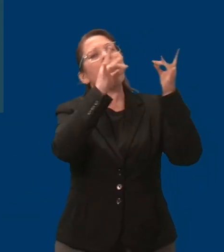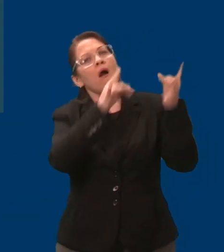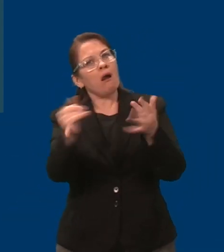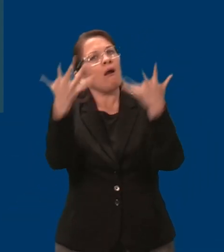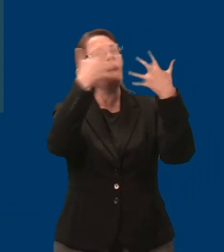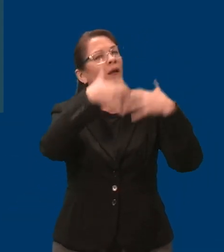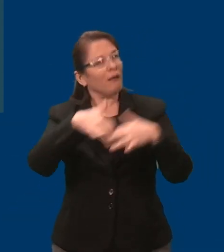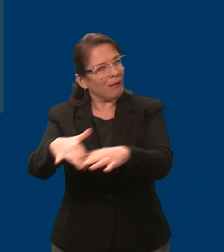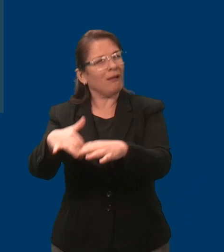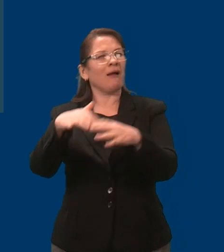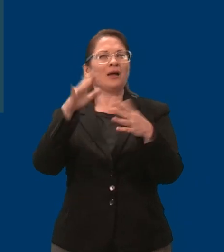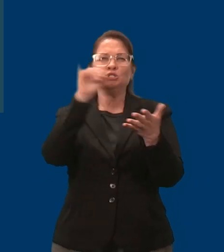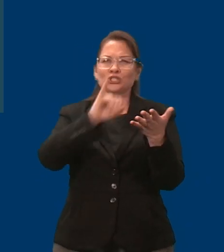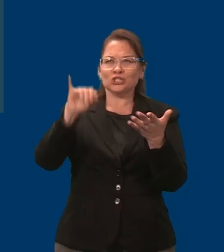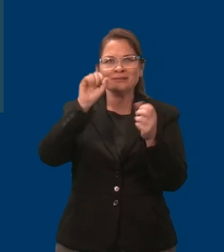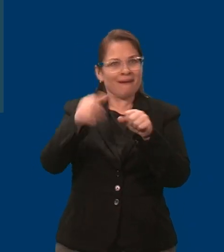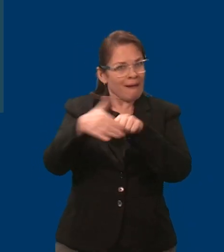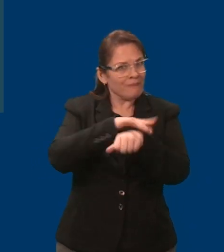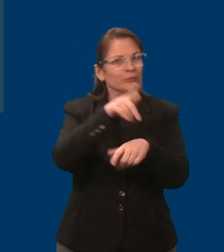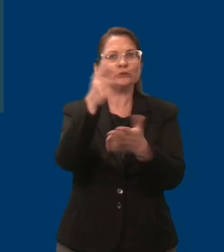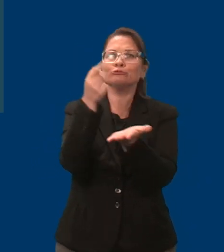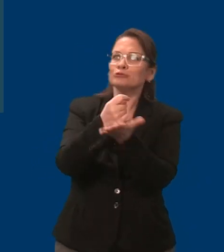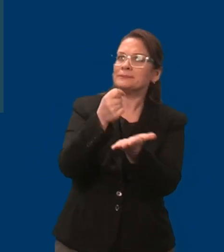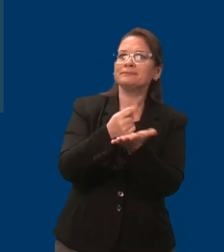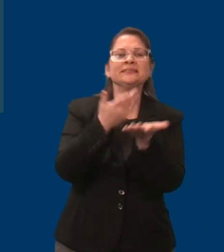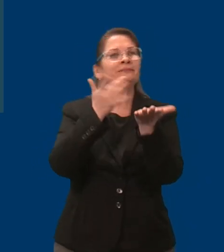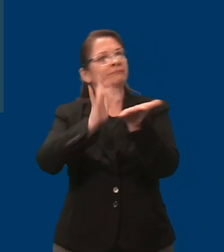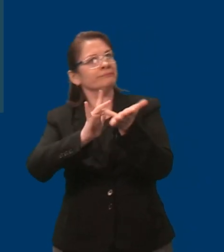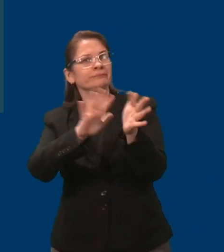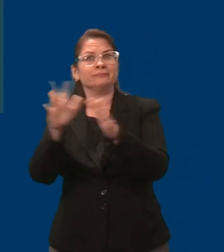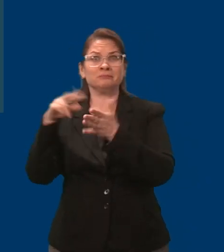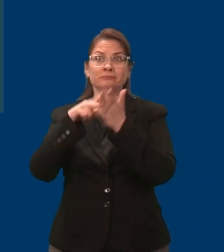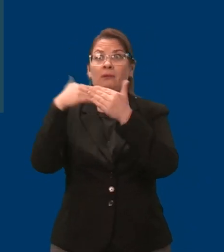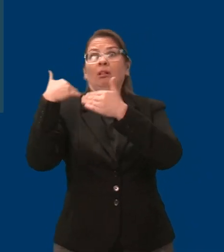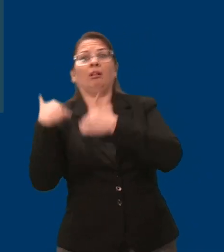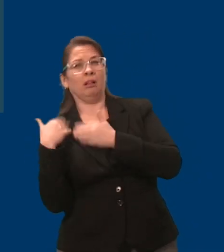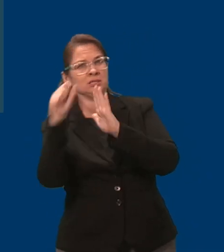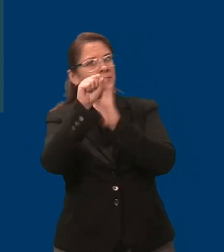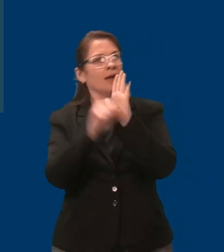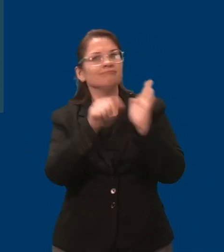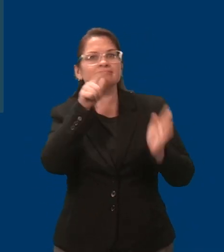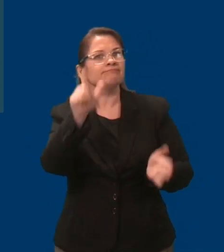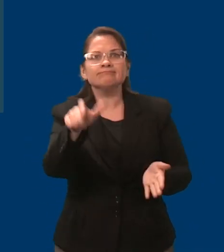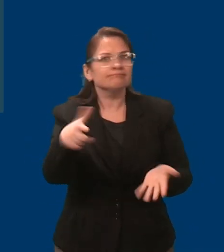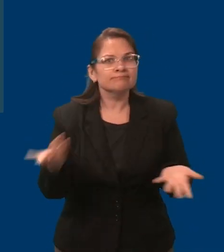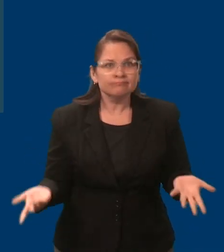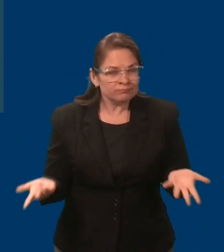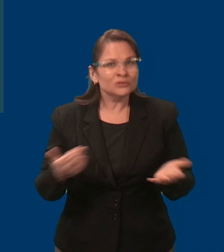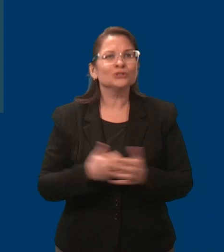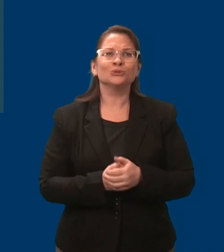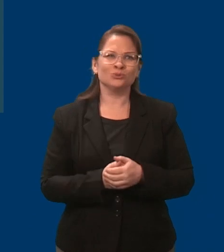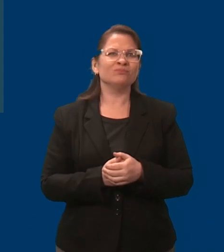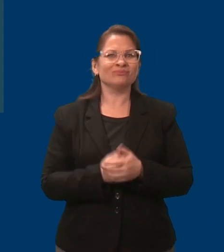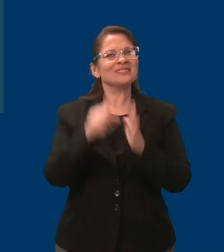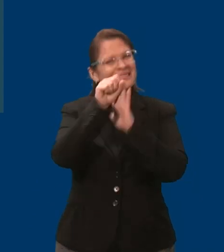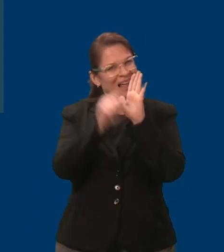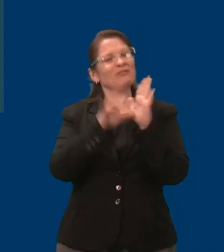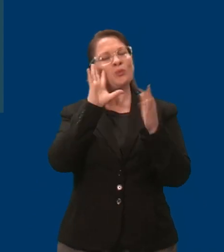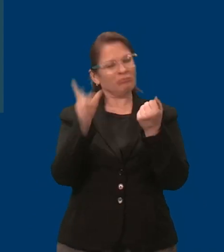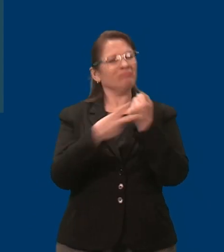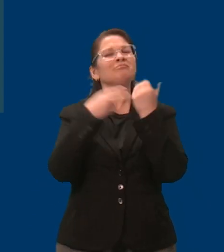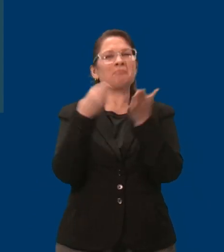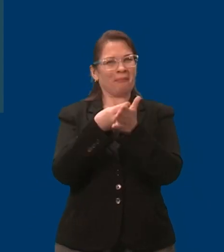disease and not make the state medical assistance programs do it. The state would save money in the long term by getting these patients treated